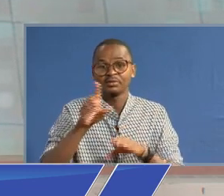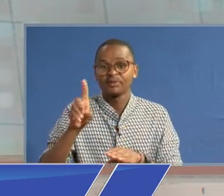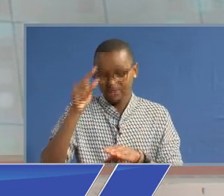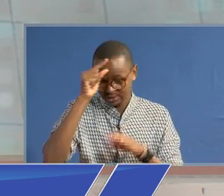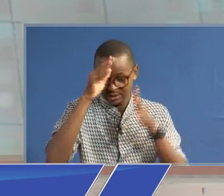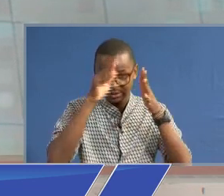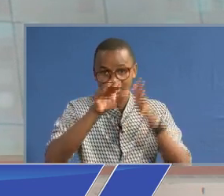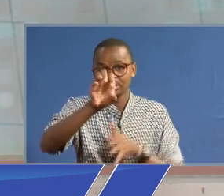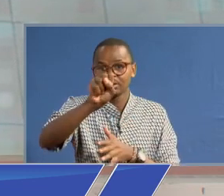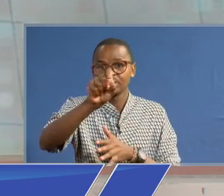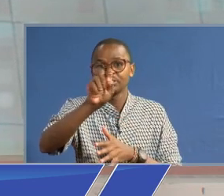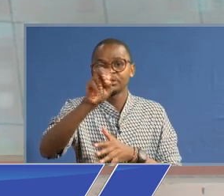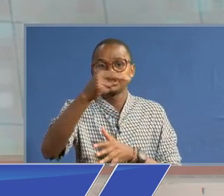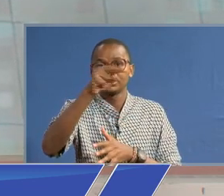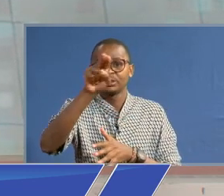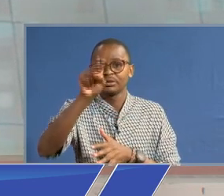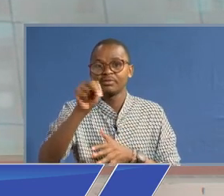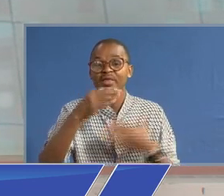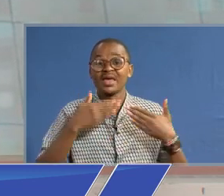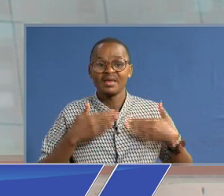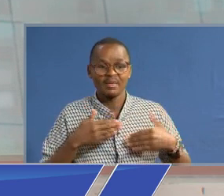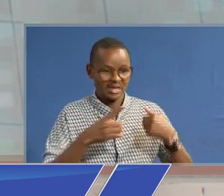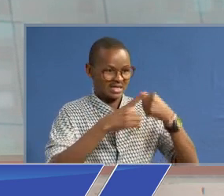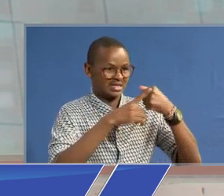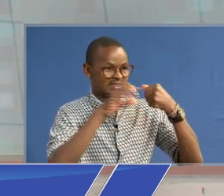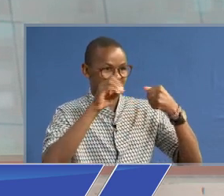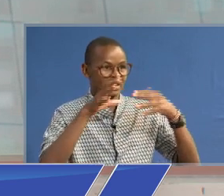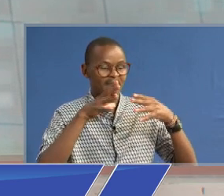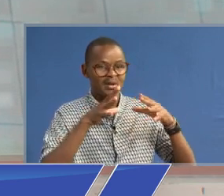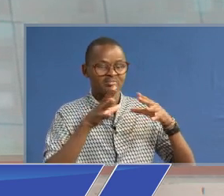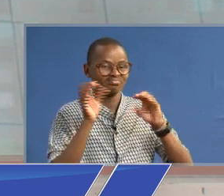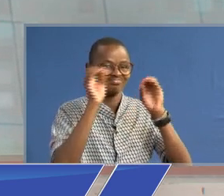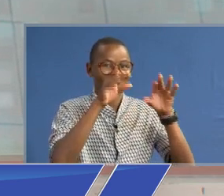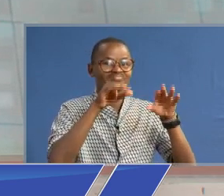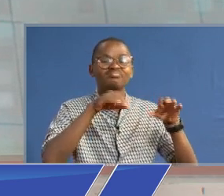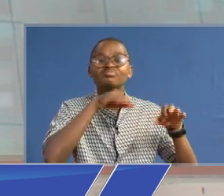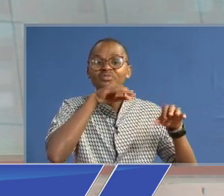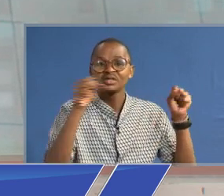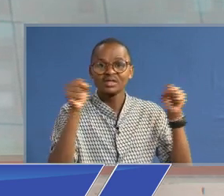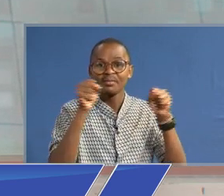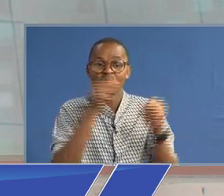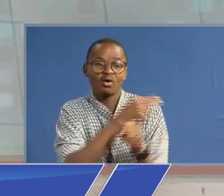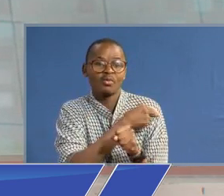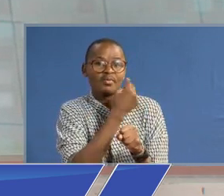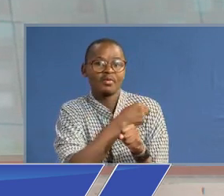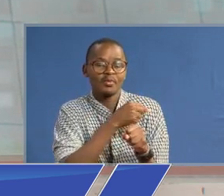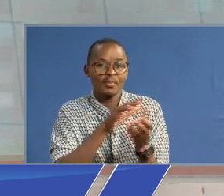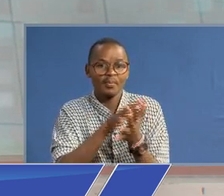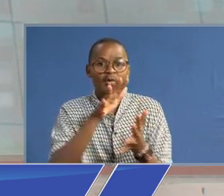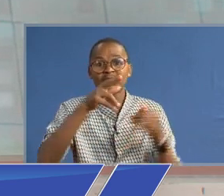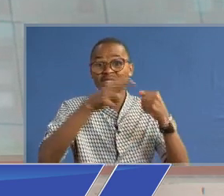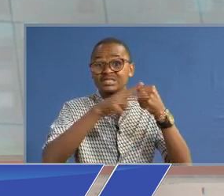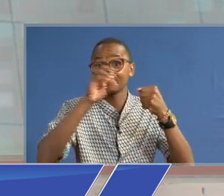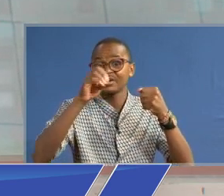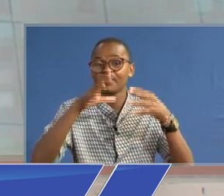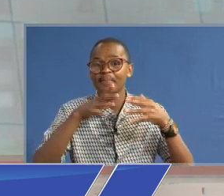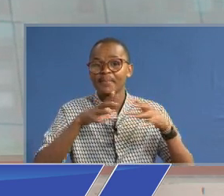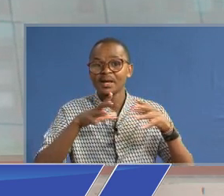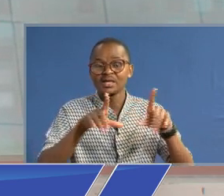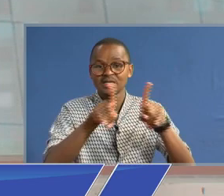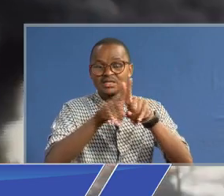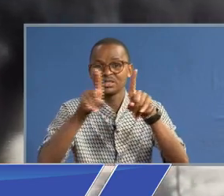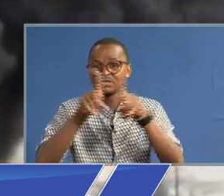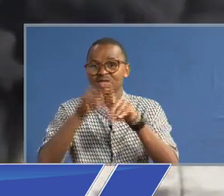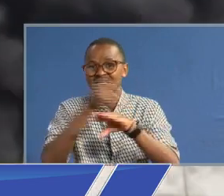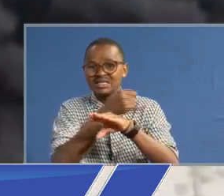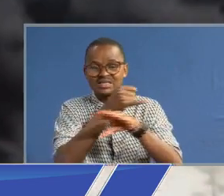Governor Stephen Kebwe said the bodies of 60 victims were at the morgue of the local hospital, where more than 70 people are also being treated